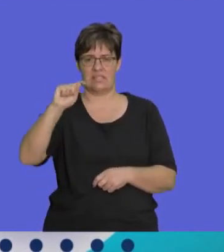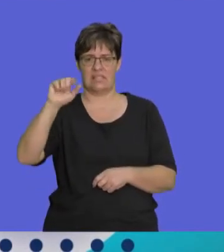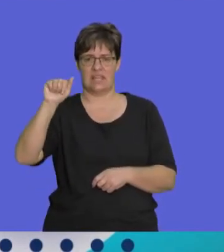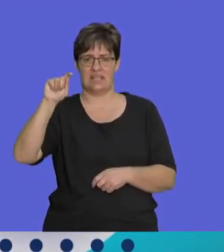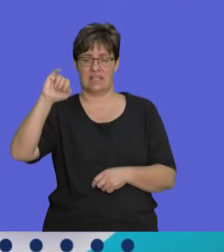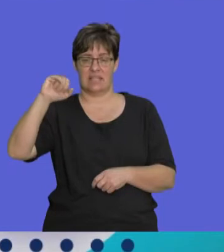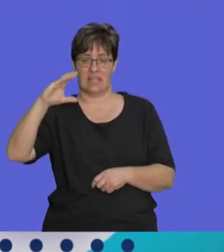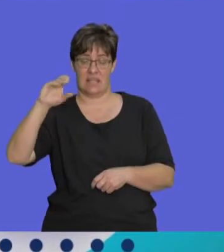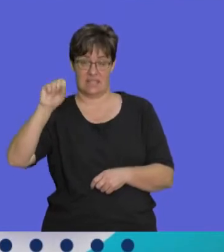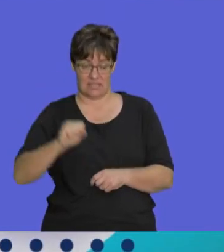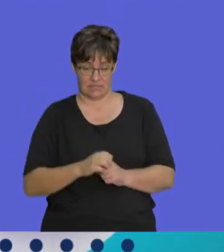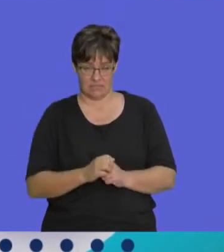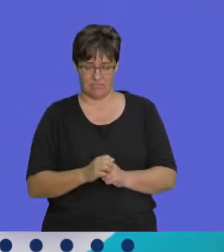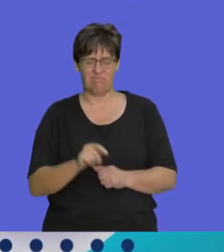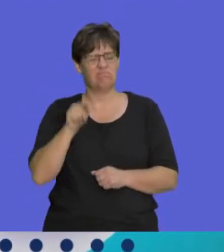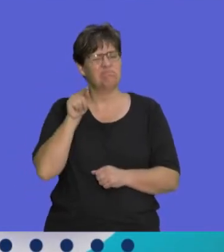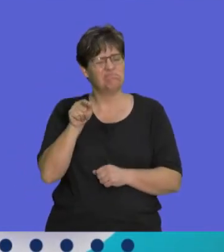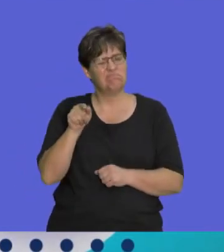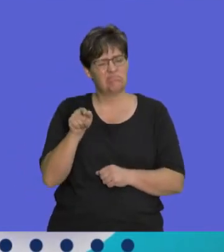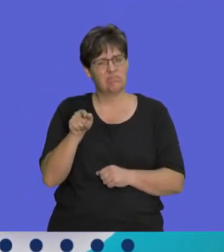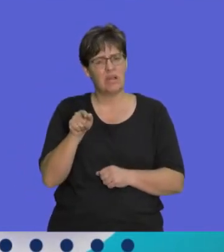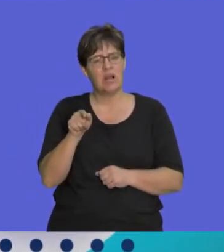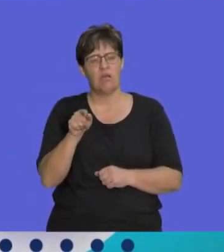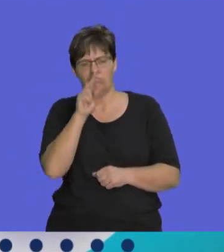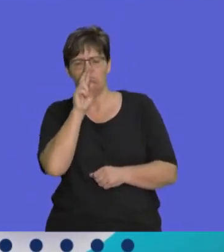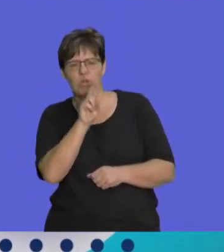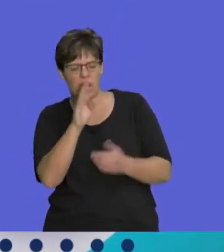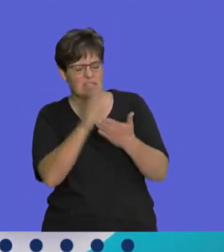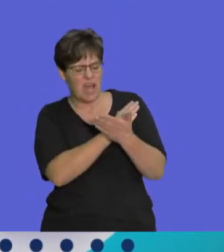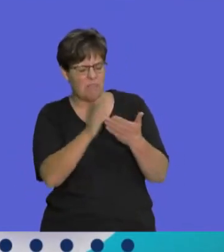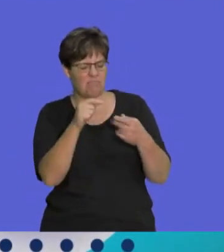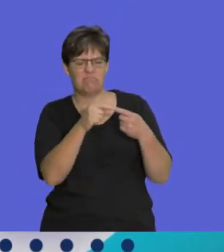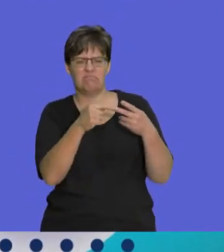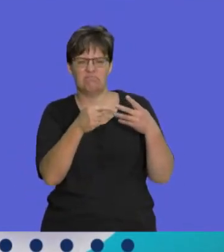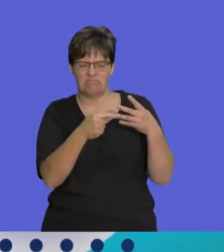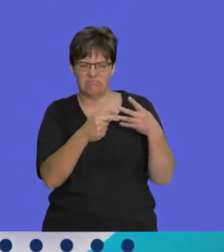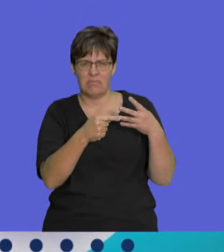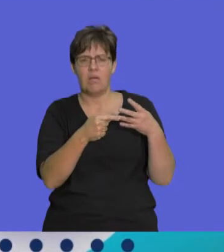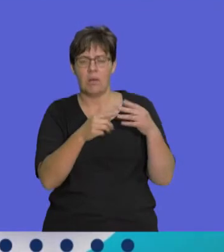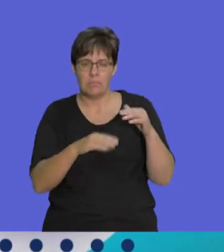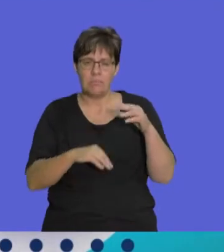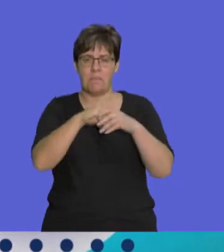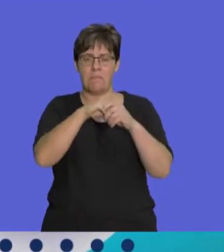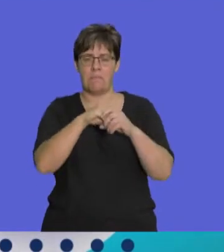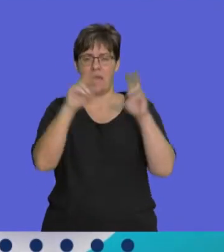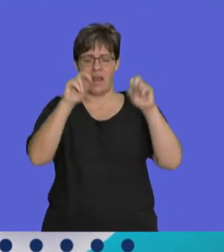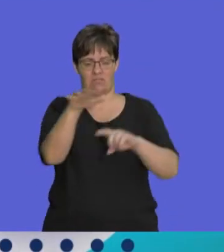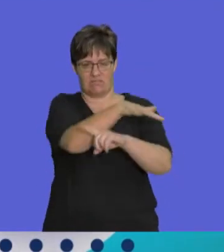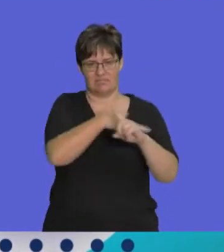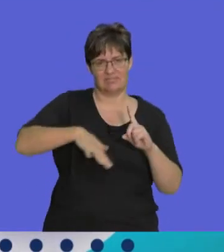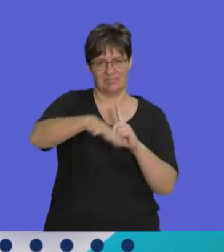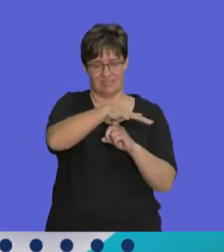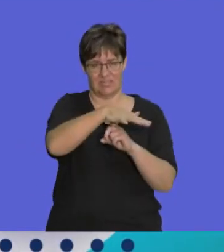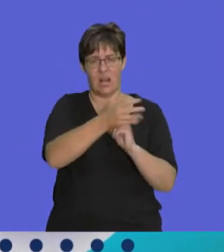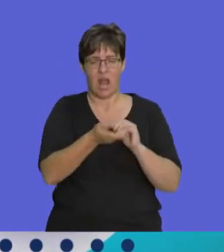that we've managed to look at, some of the aspects that are built up to electric fields in terms of how